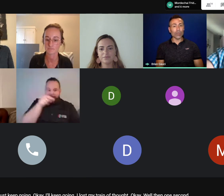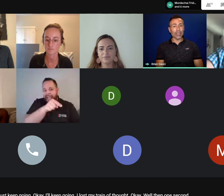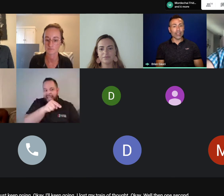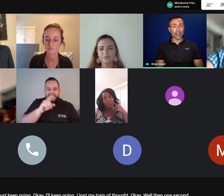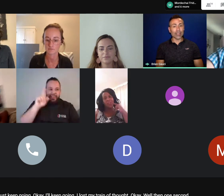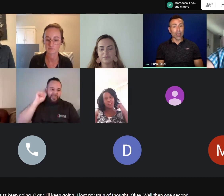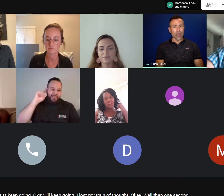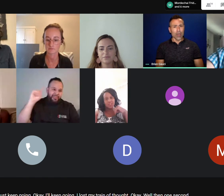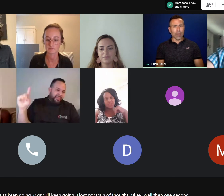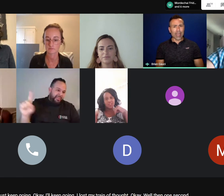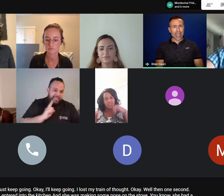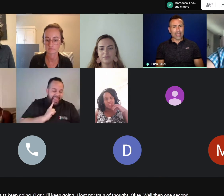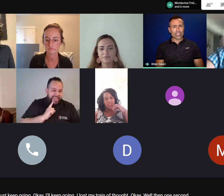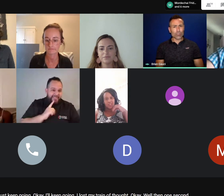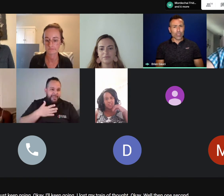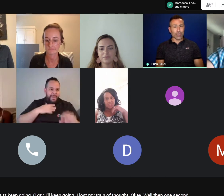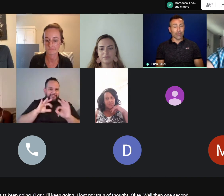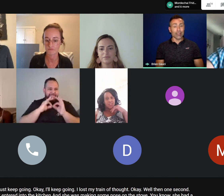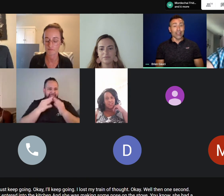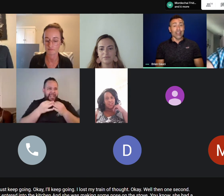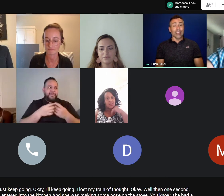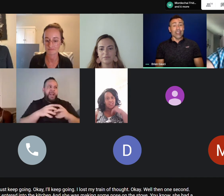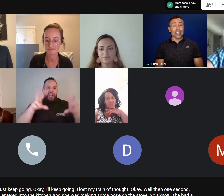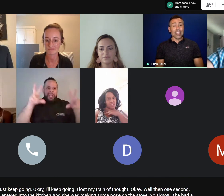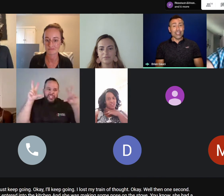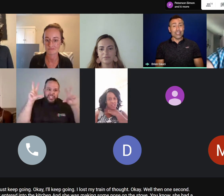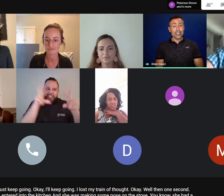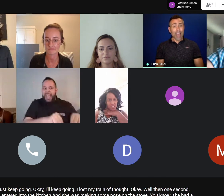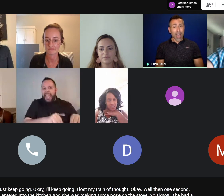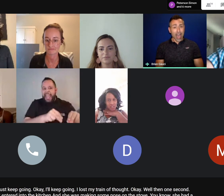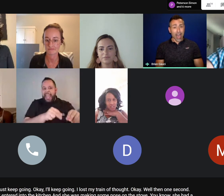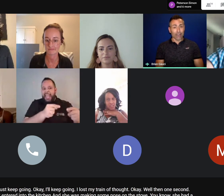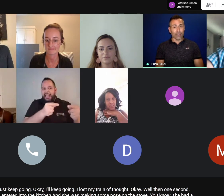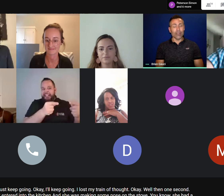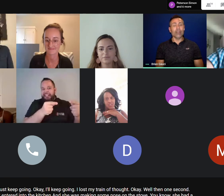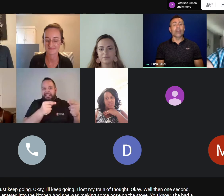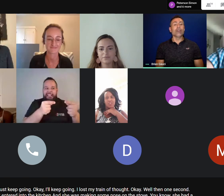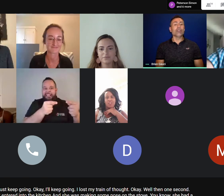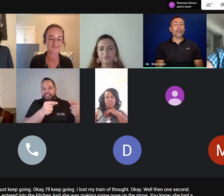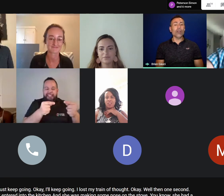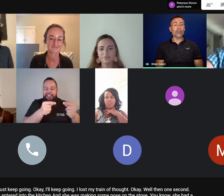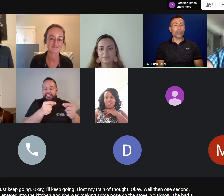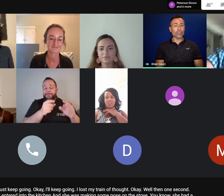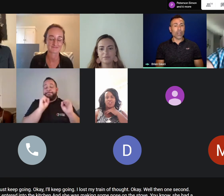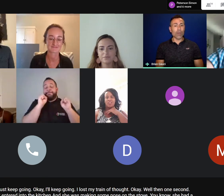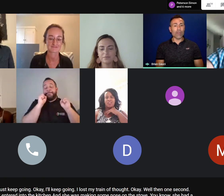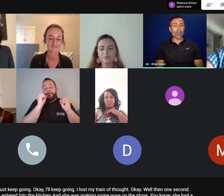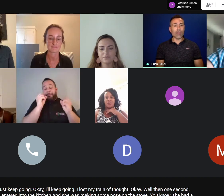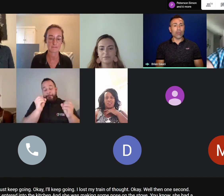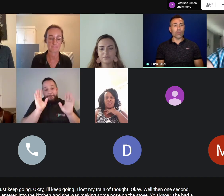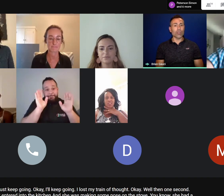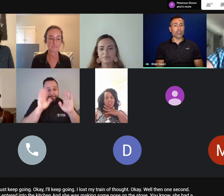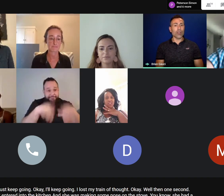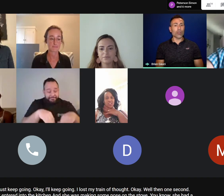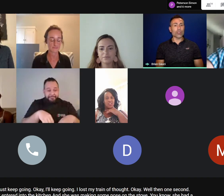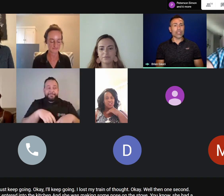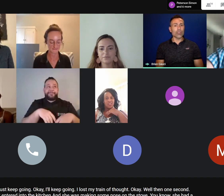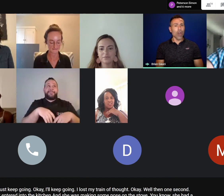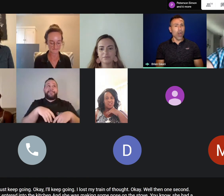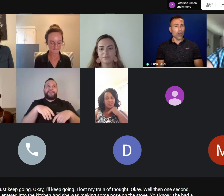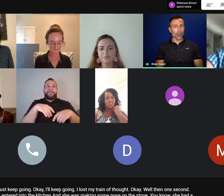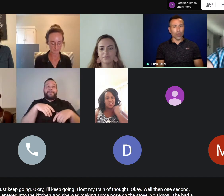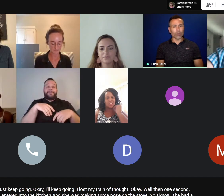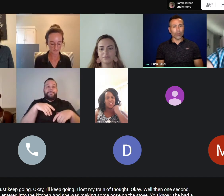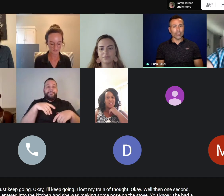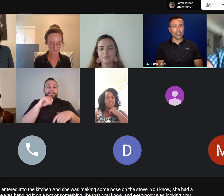noise. I didn't do anything. My aunt screamed, "He's deaf!" You know, and of course, all my family was arguing,